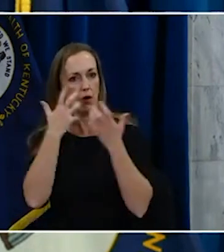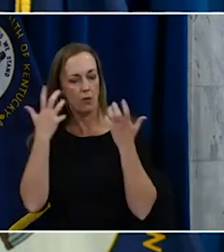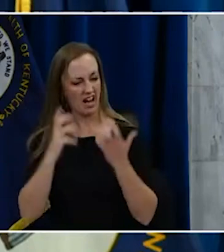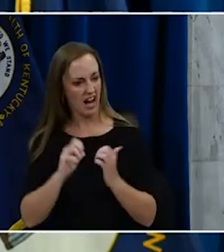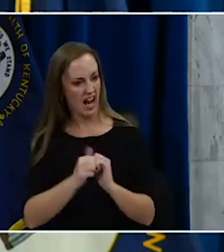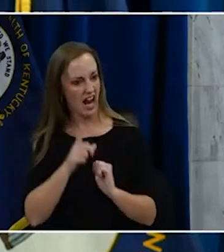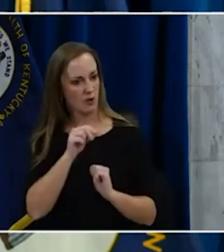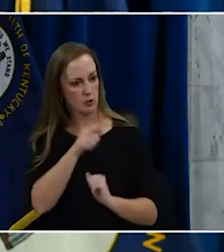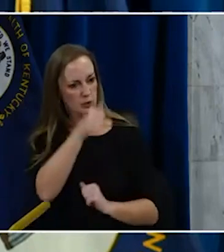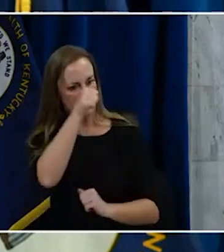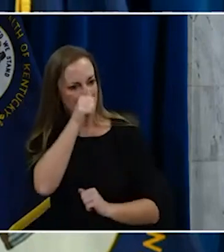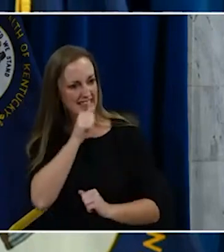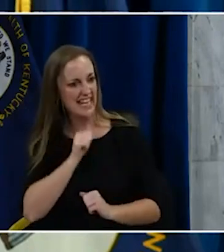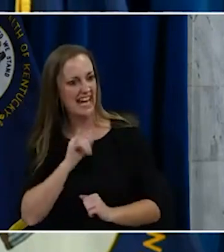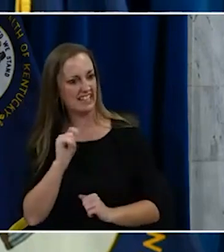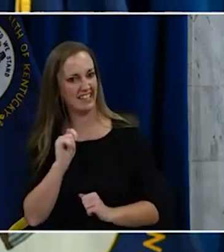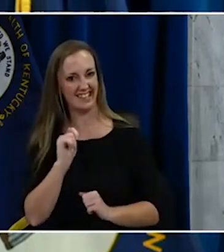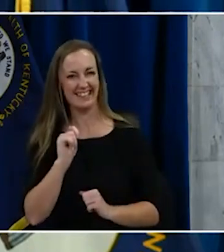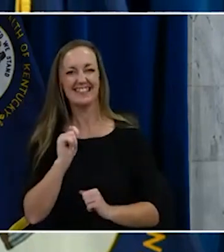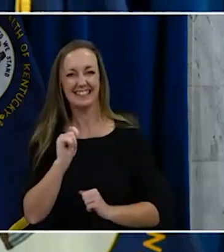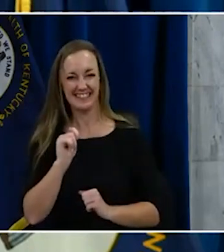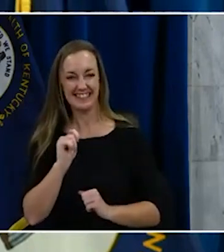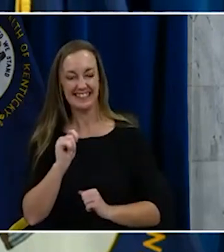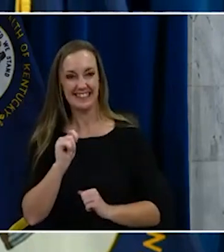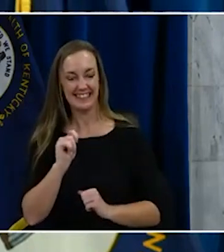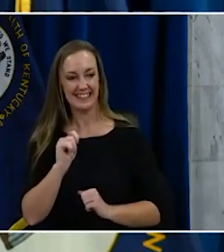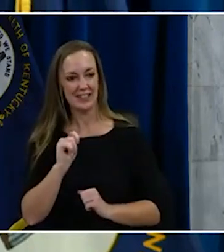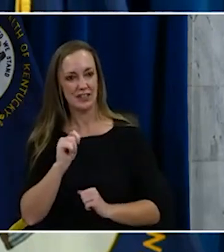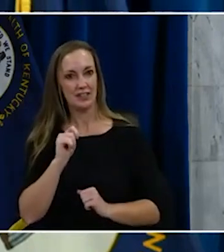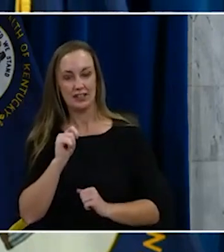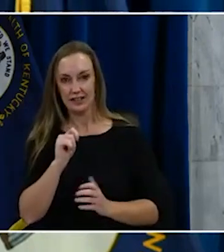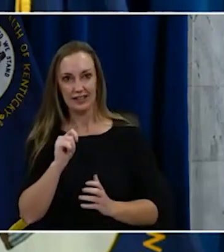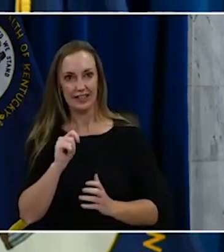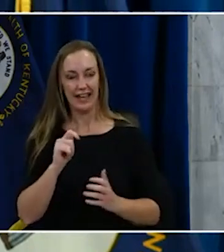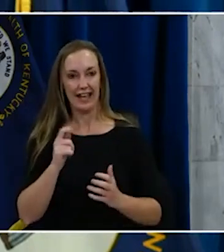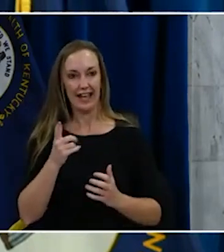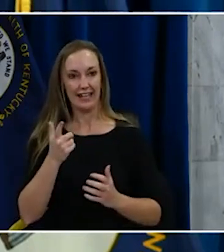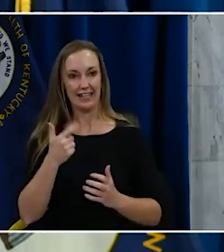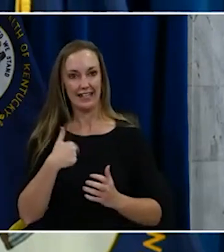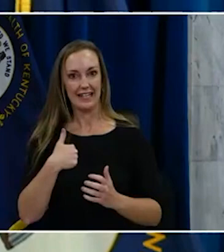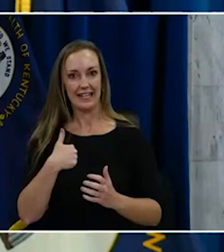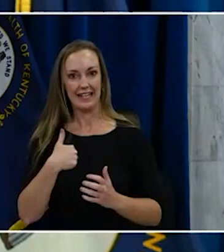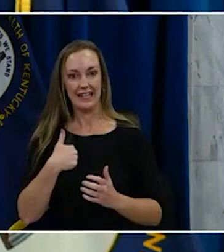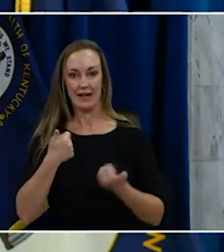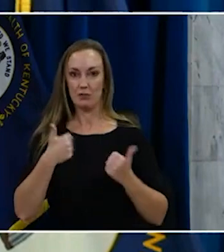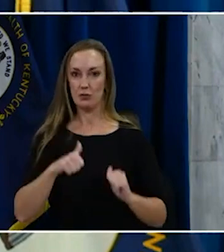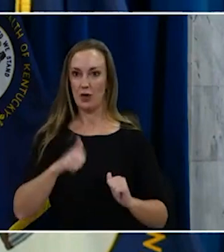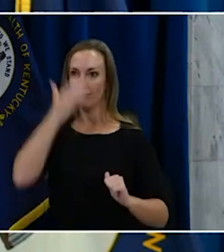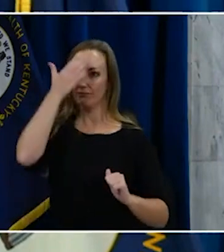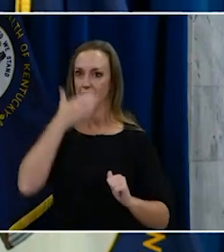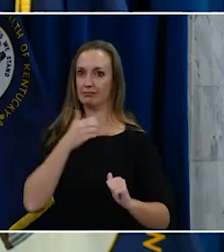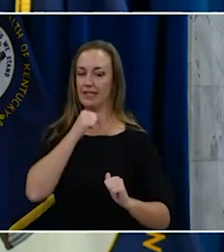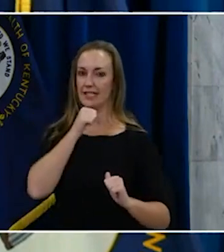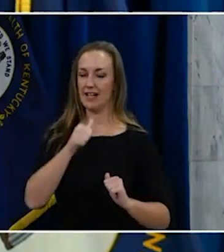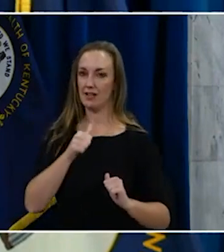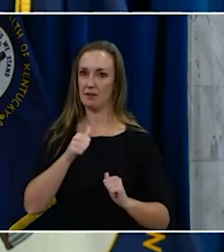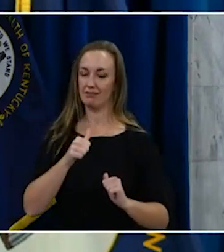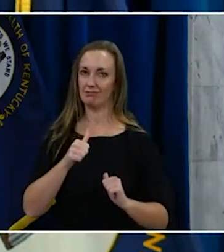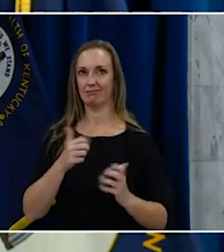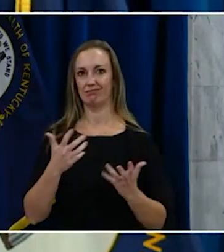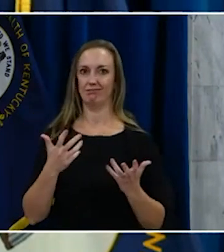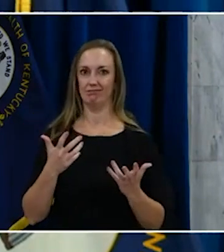you stand it? And you trying not to be a smug professional,